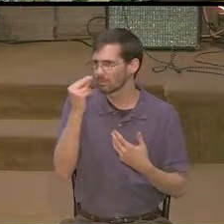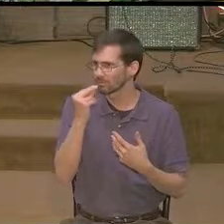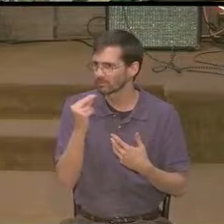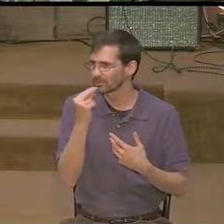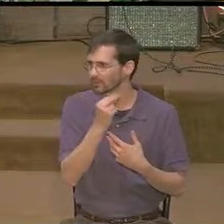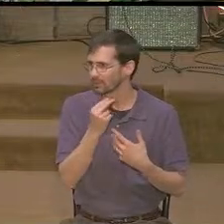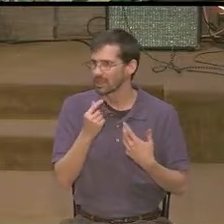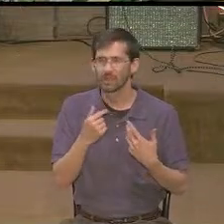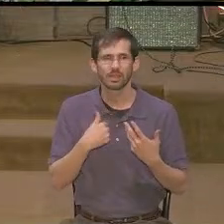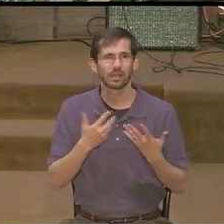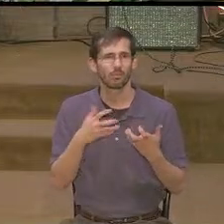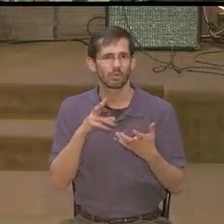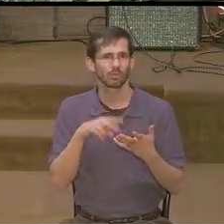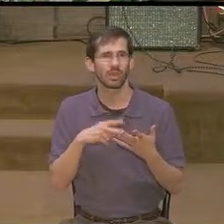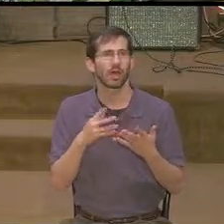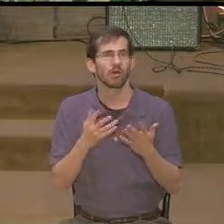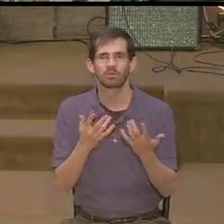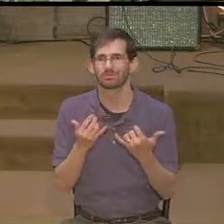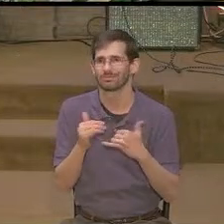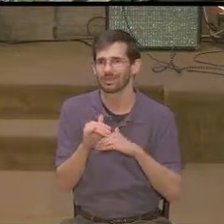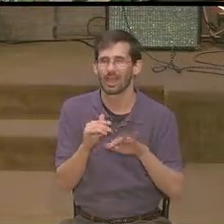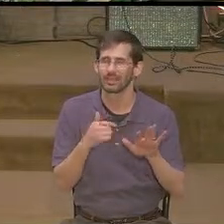read.